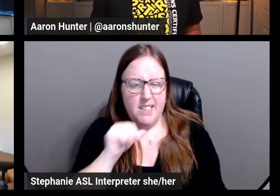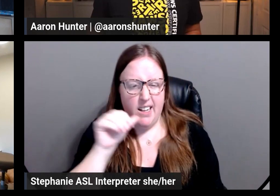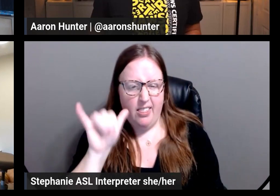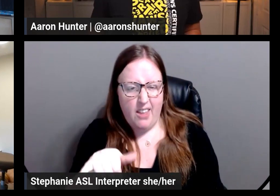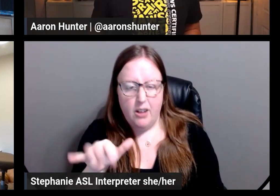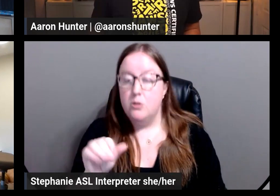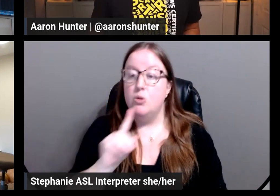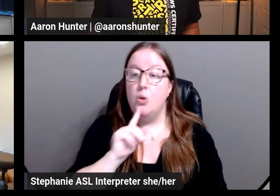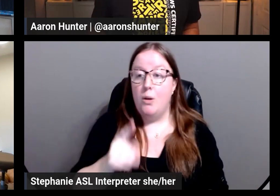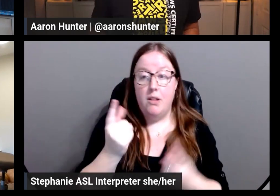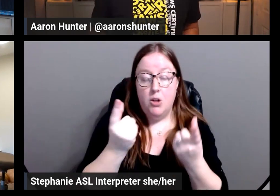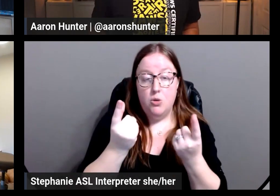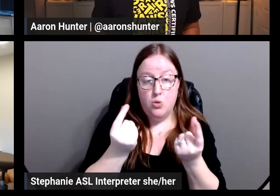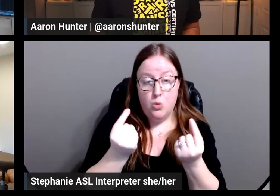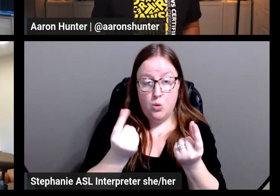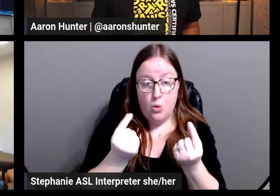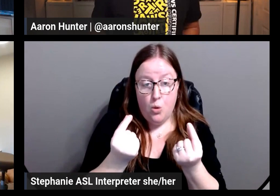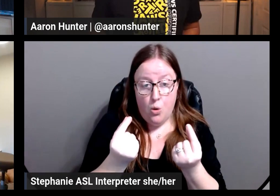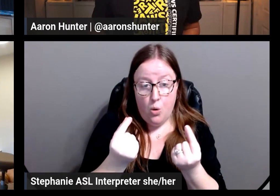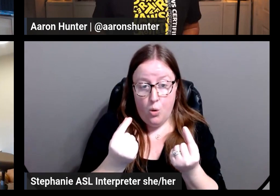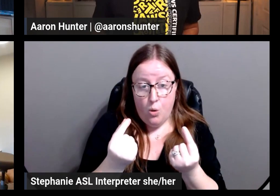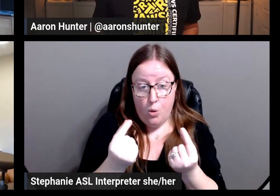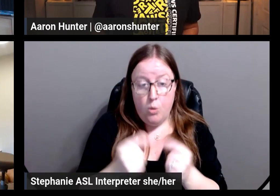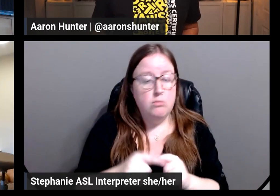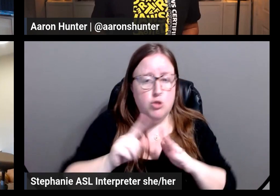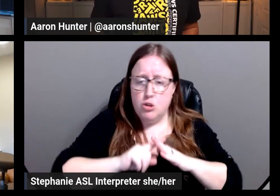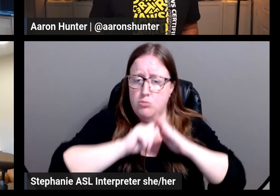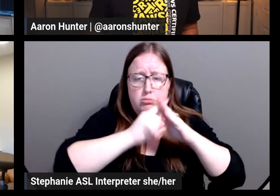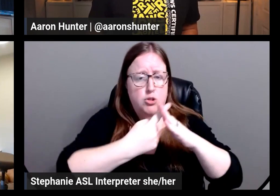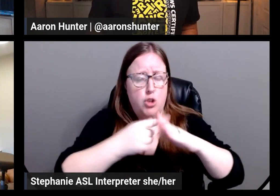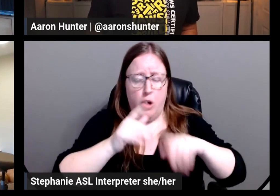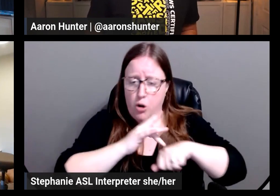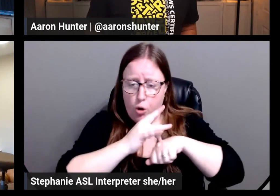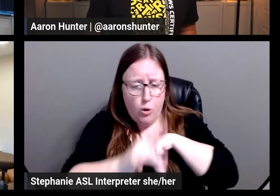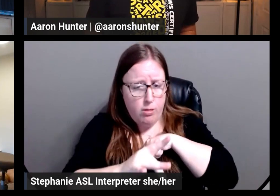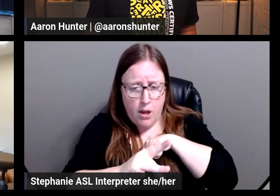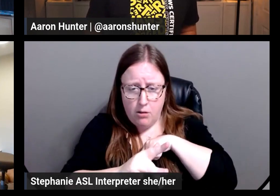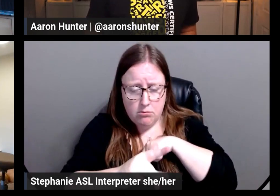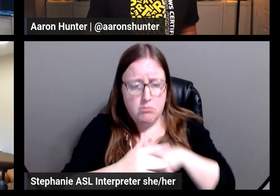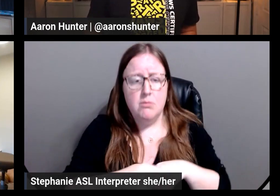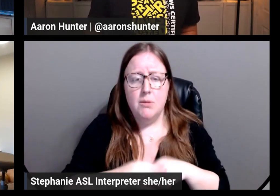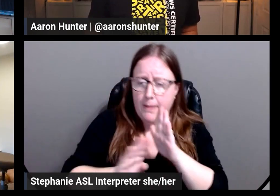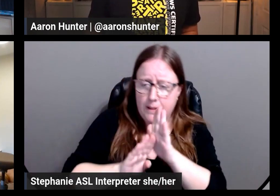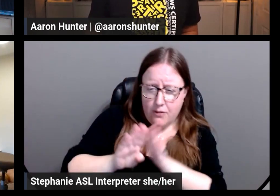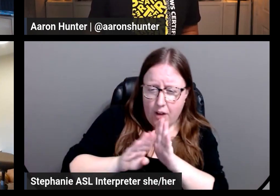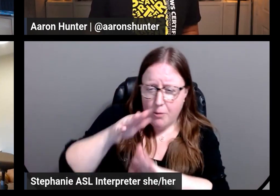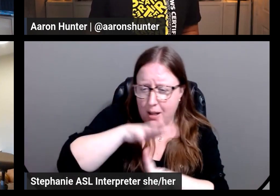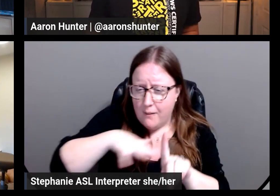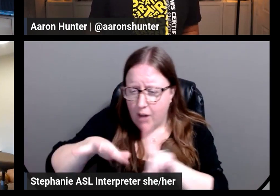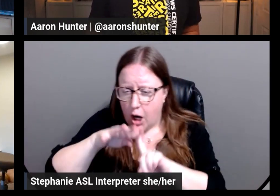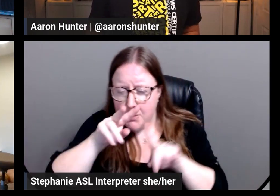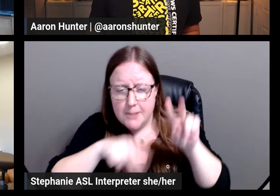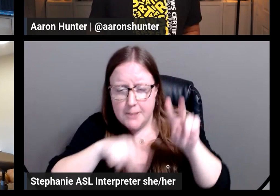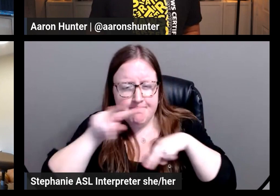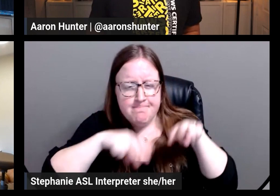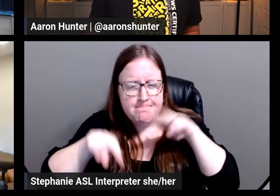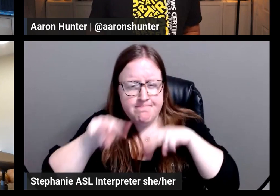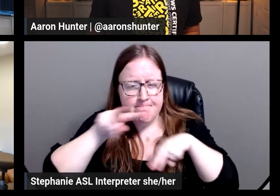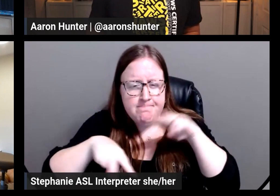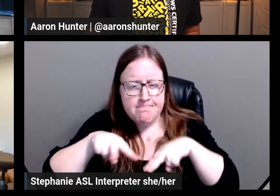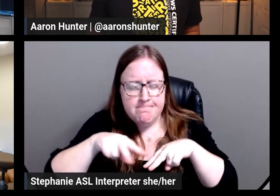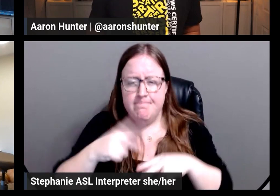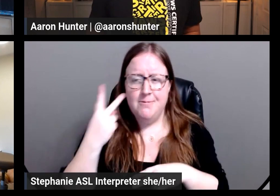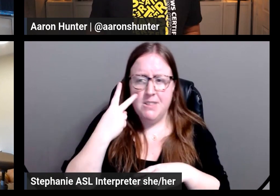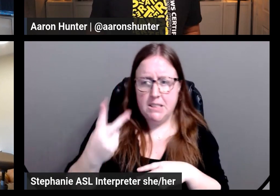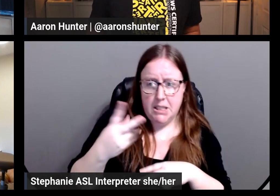Really the thing to do is sort of get started early, get started in a development environment, and see